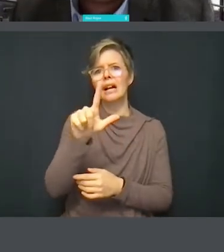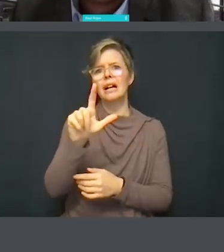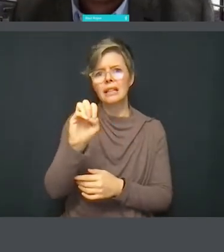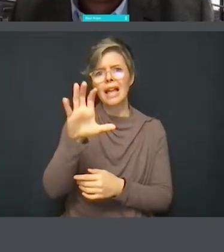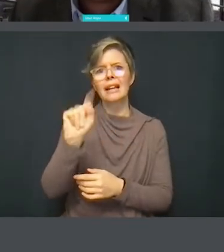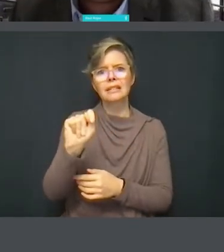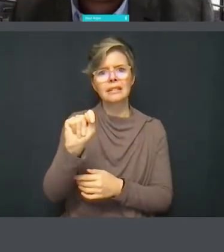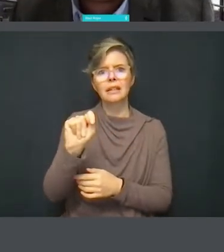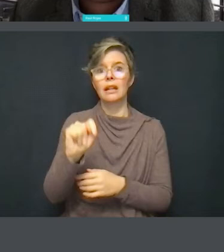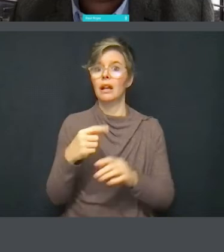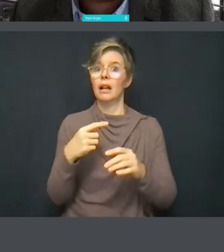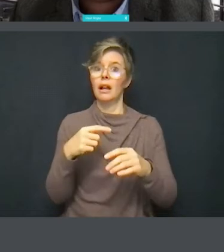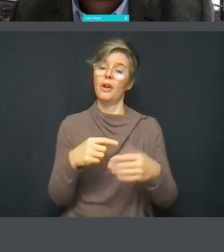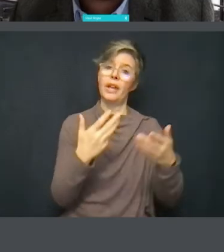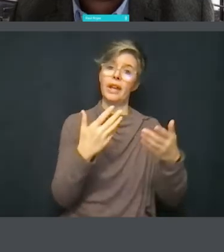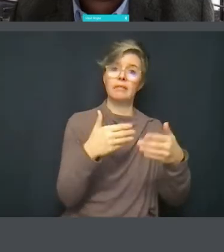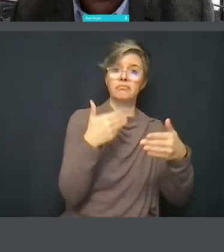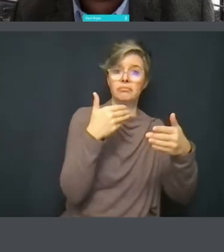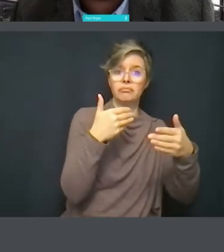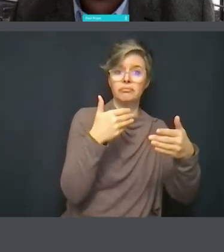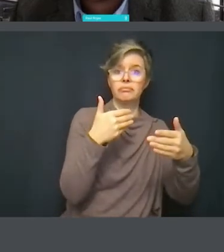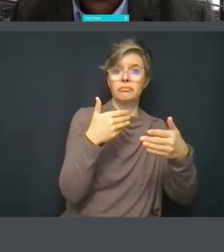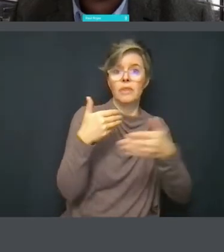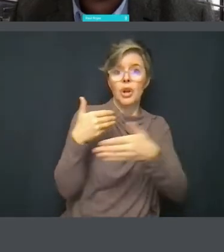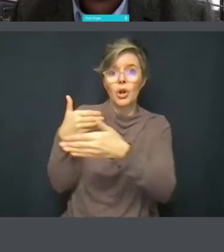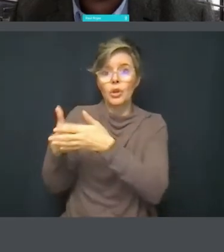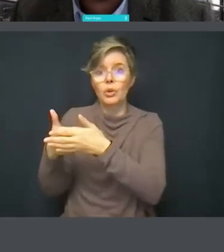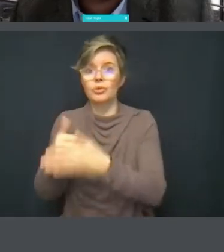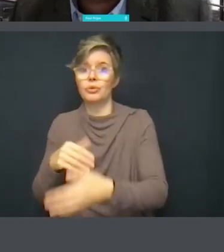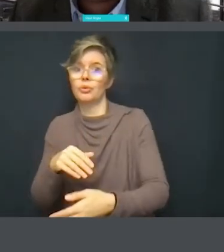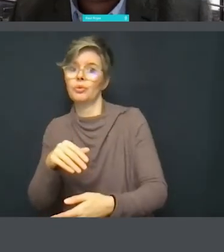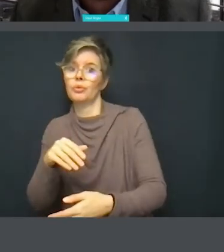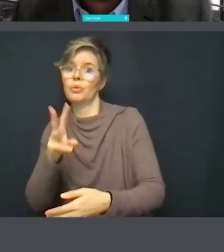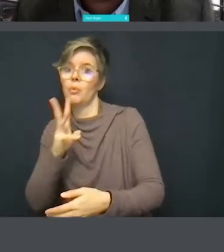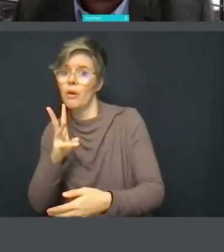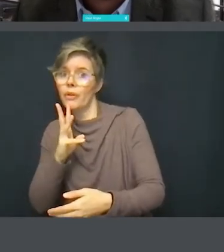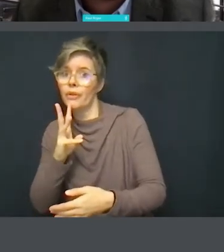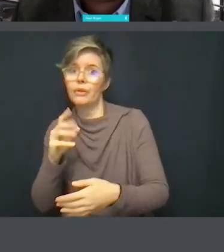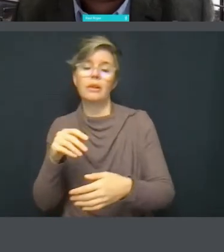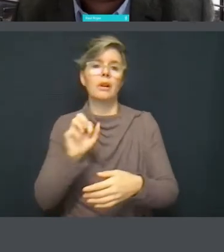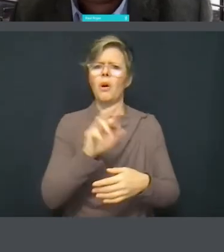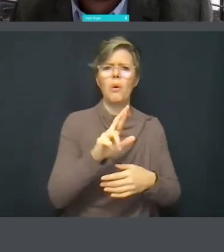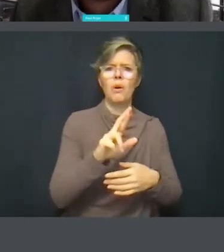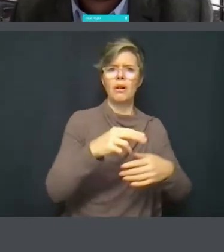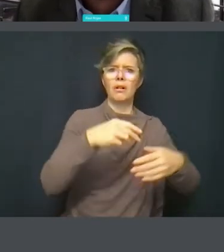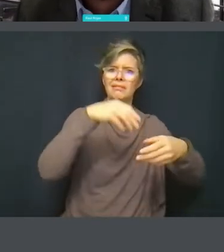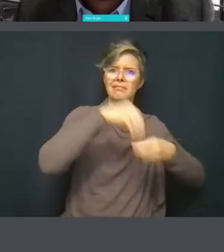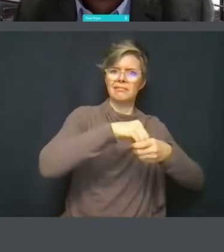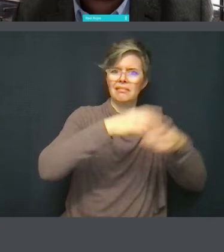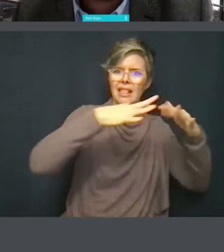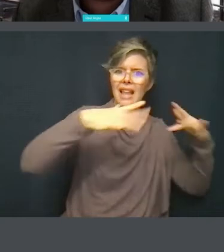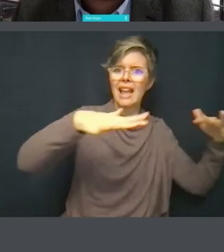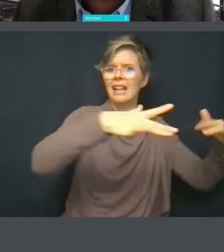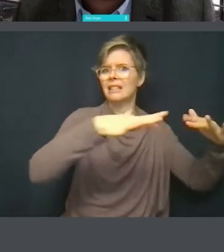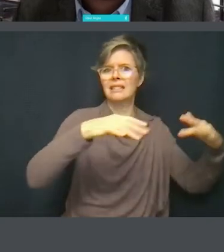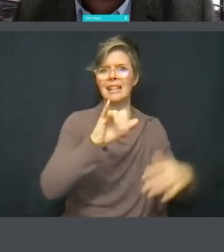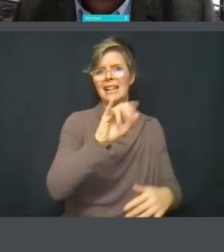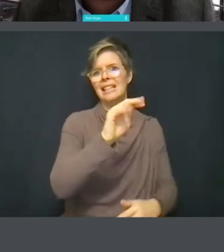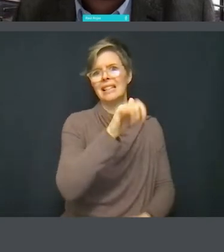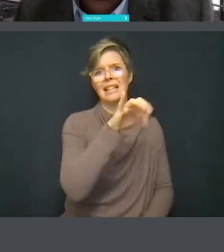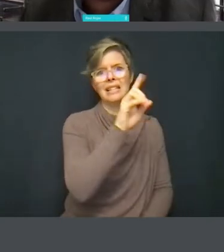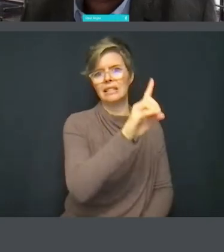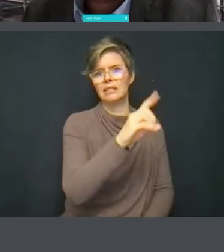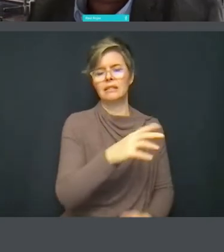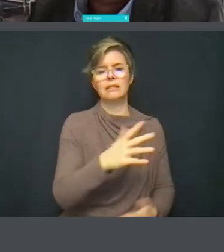of Spanish? If so, then you probably would say, yeah, that's an error. But if it's a coastal speaker of Spanish, you want to be aware that this is part of their phonological